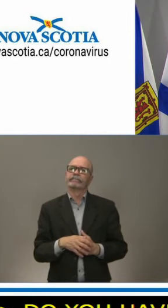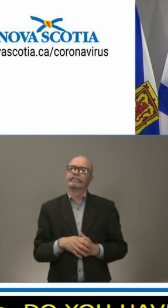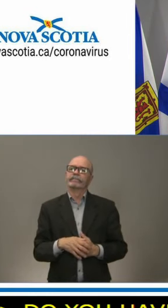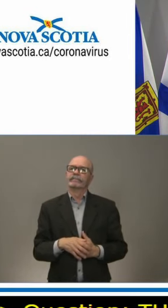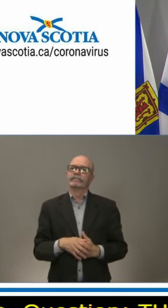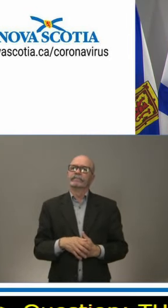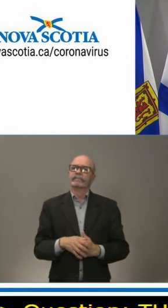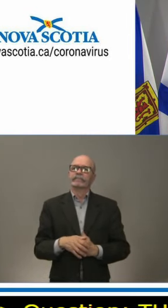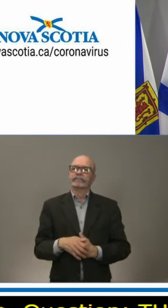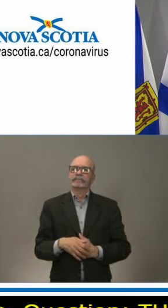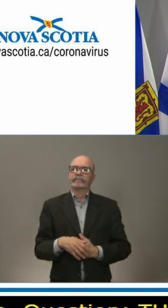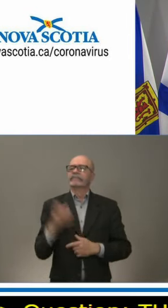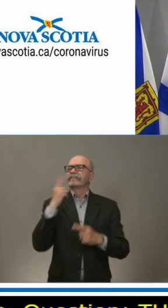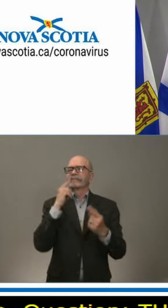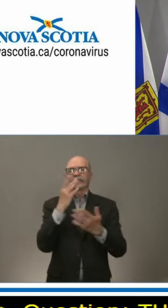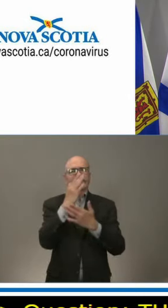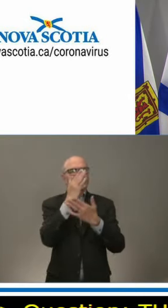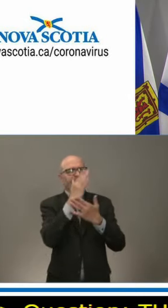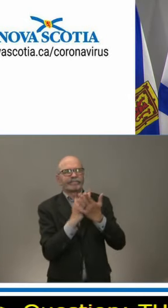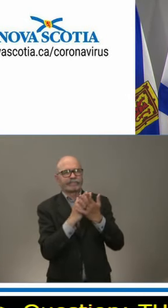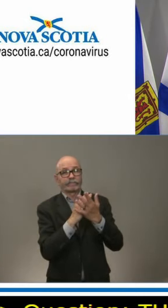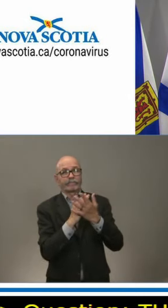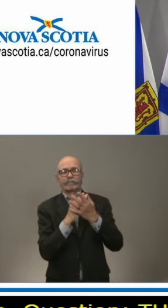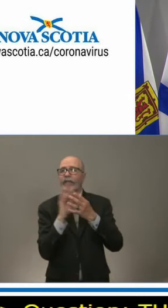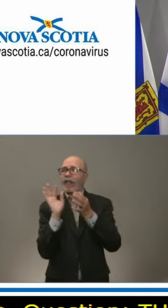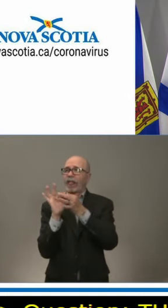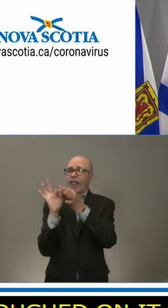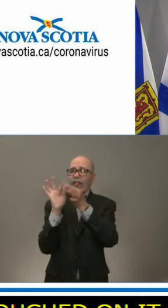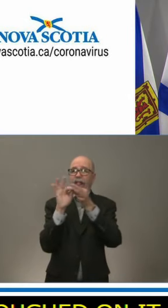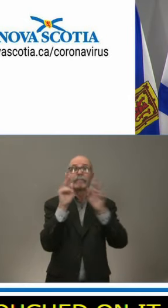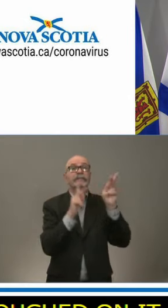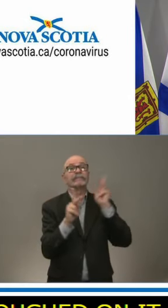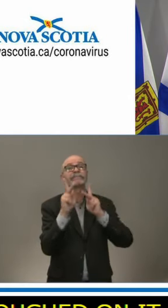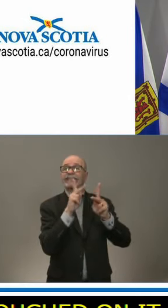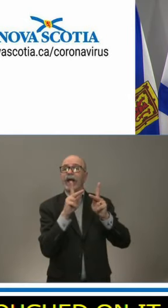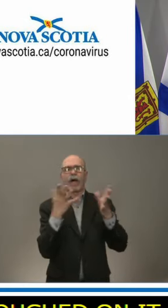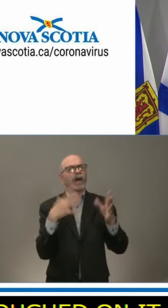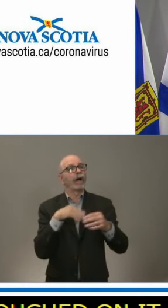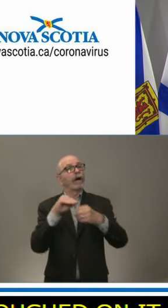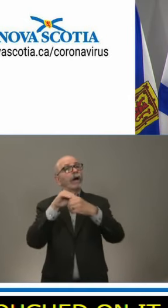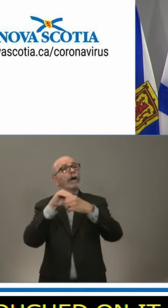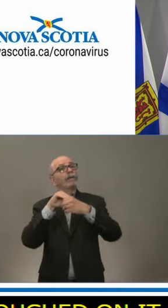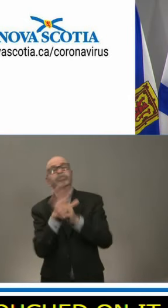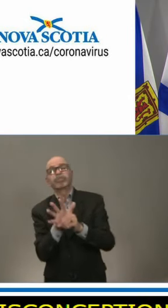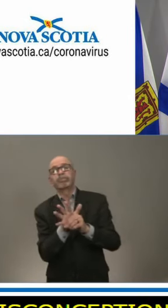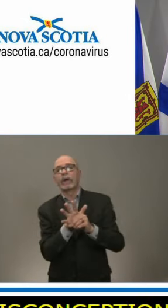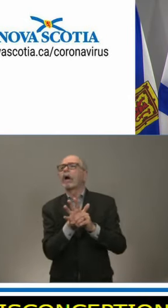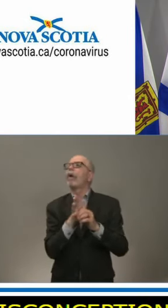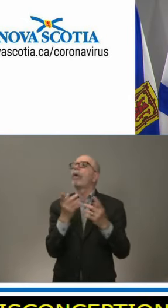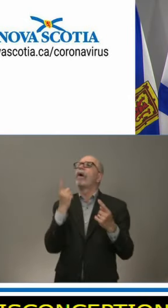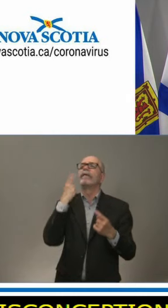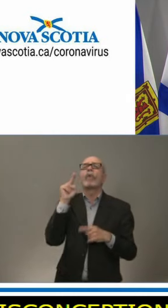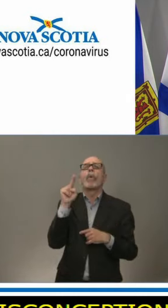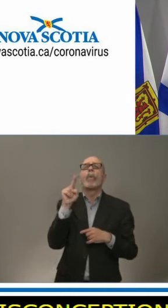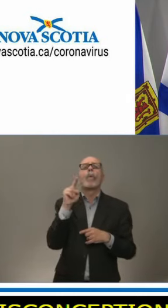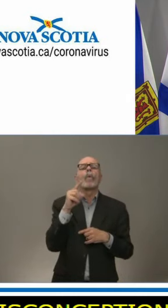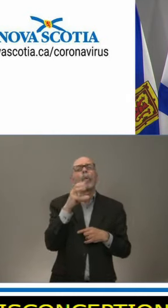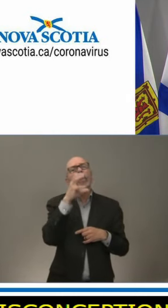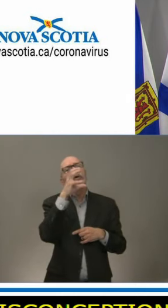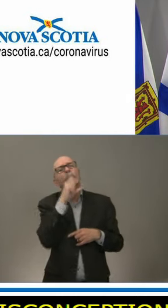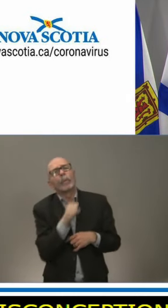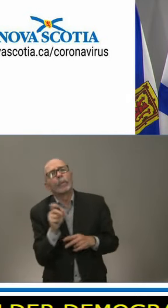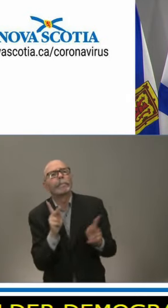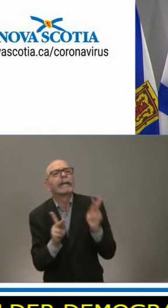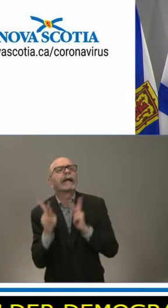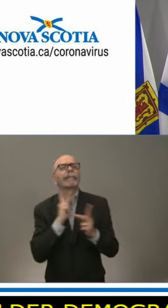virus impacts only older demographics, and that may be why people continue to ignore public health protocols, as you guys mentioned over at